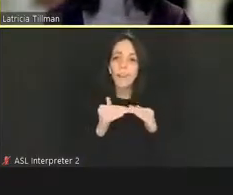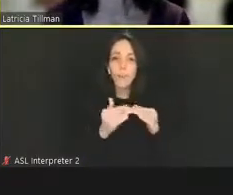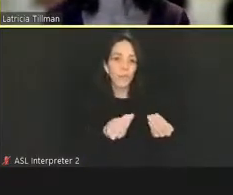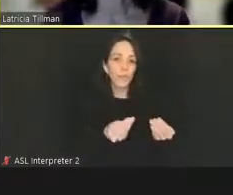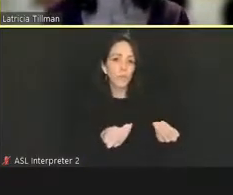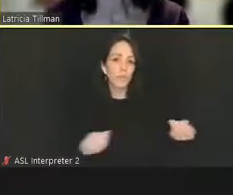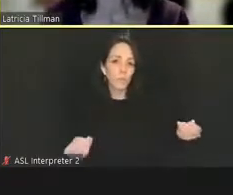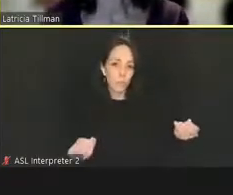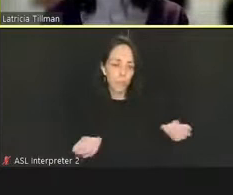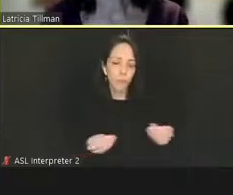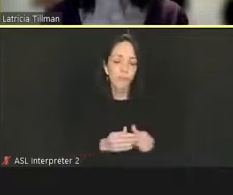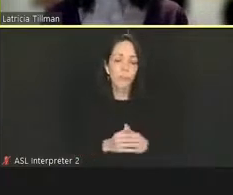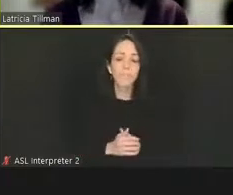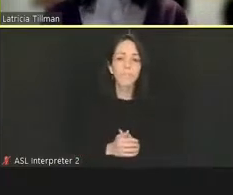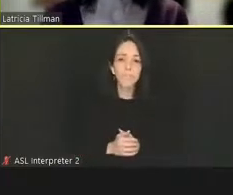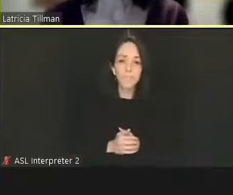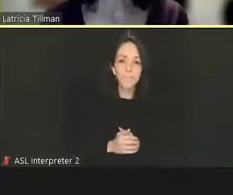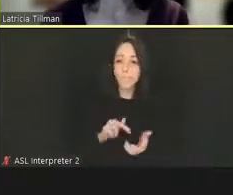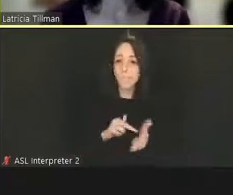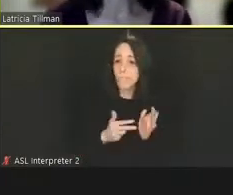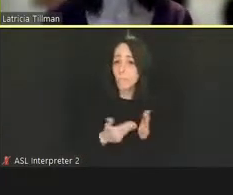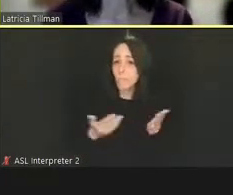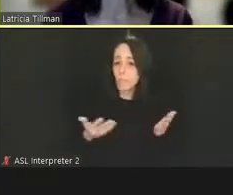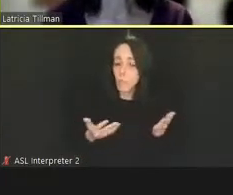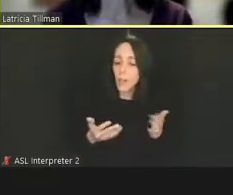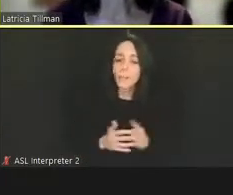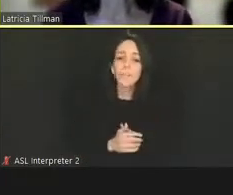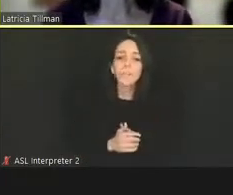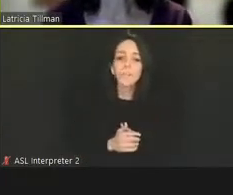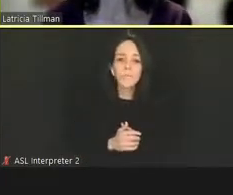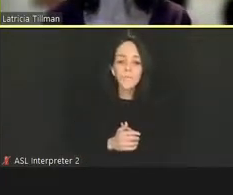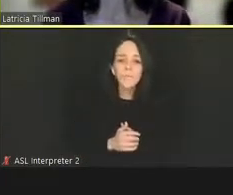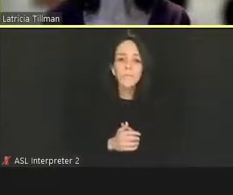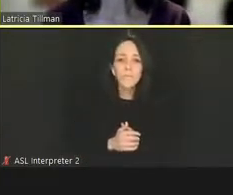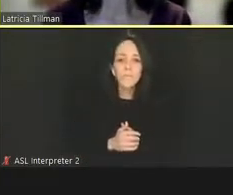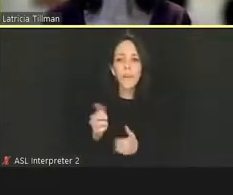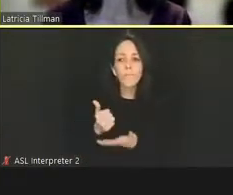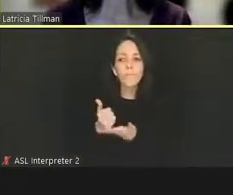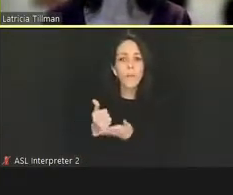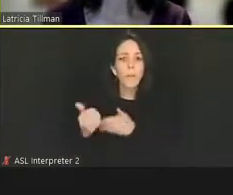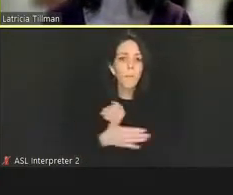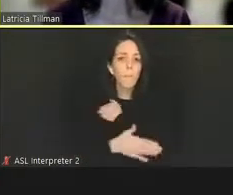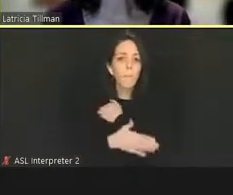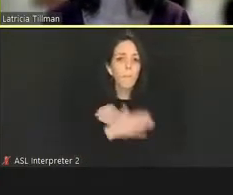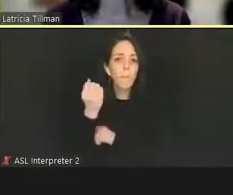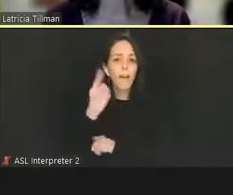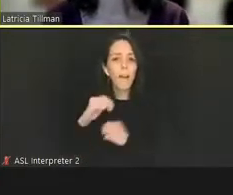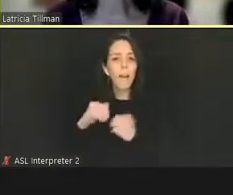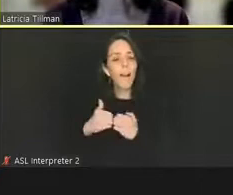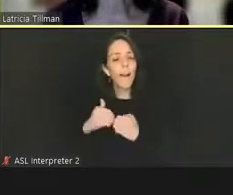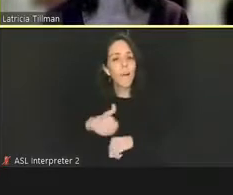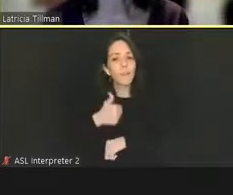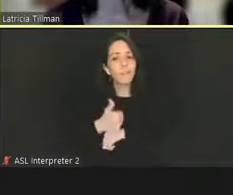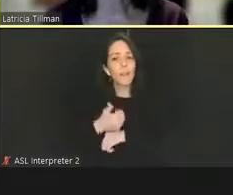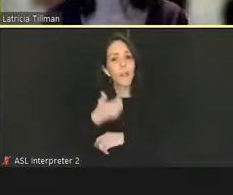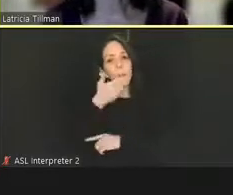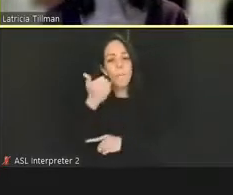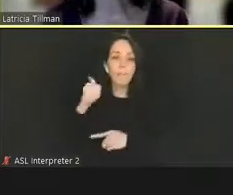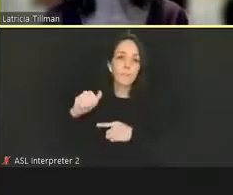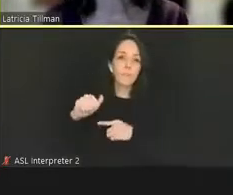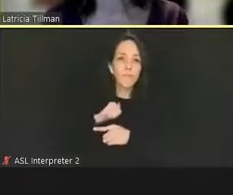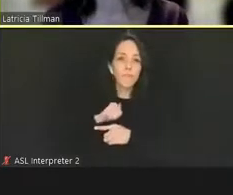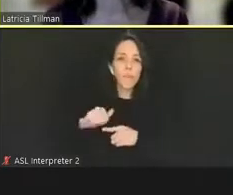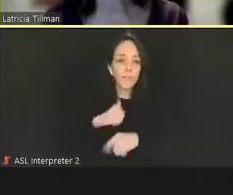resolution, which directed the county to implement best practices related to